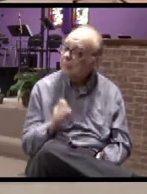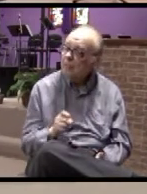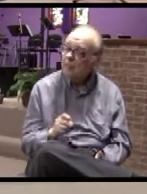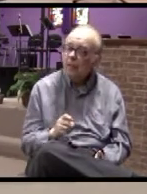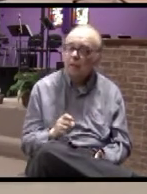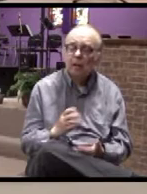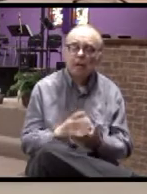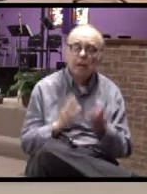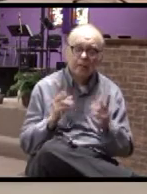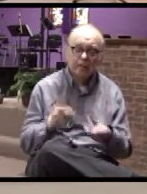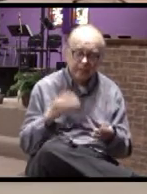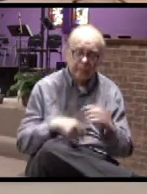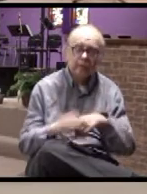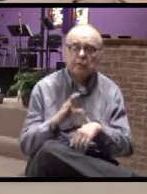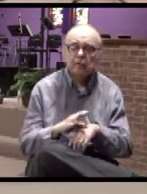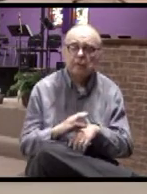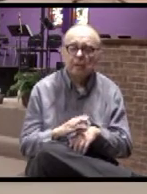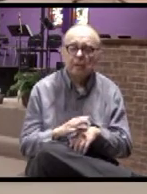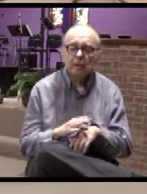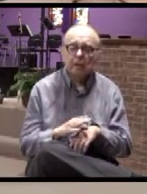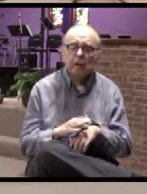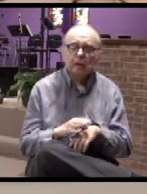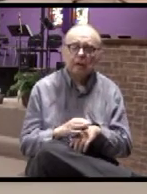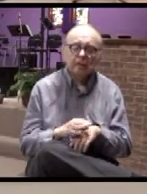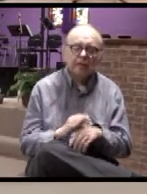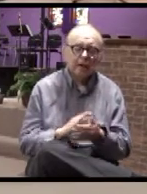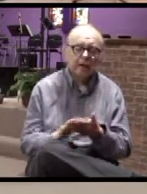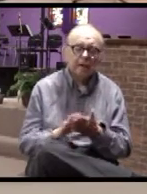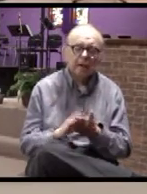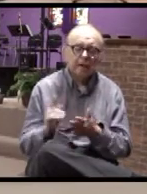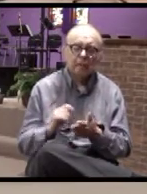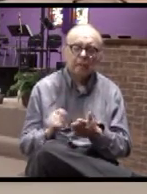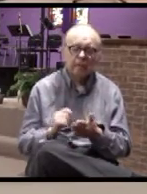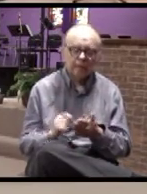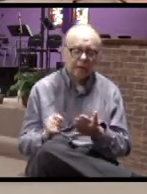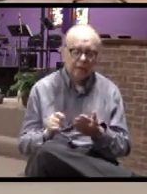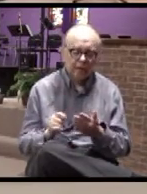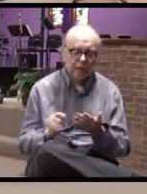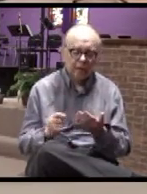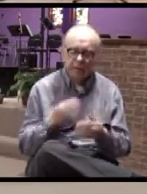If someone came in here that cleaned toilets, dirty fingernails,